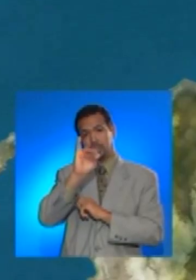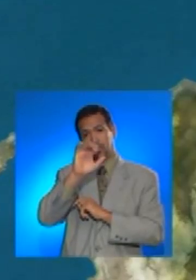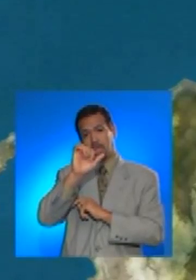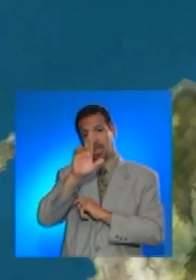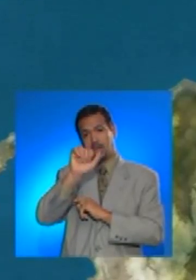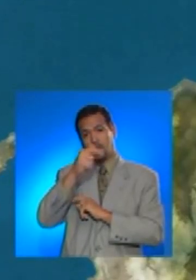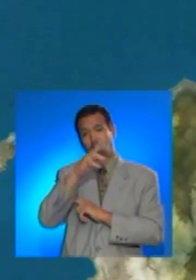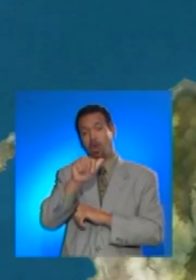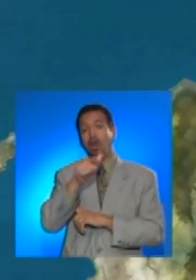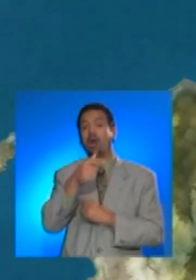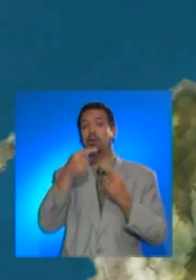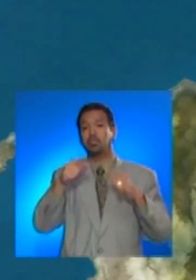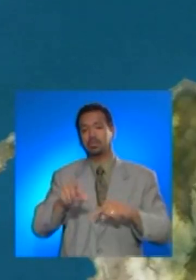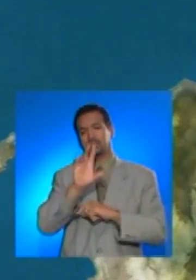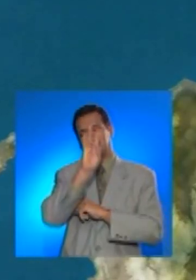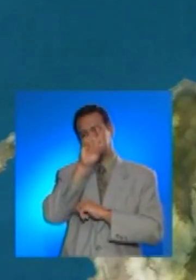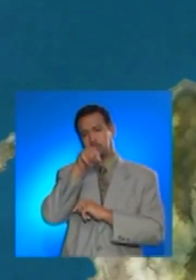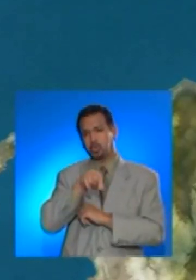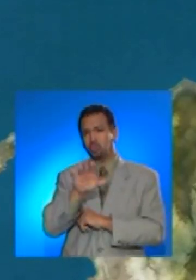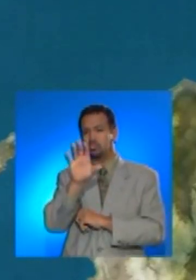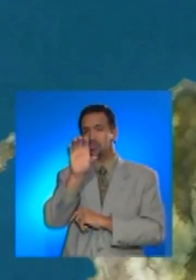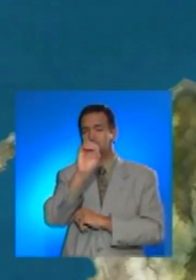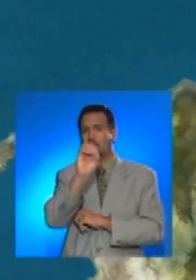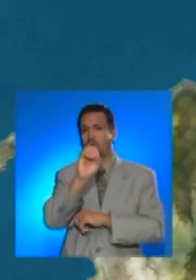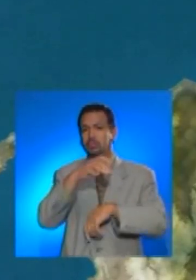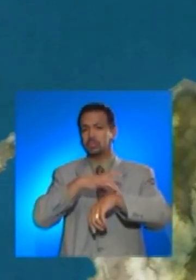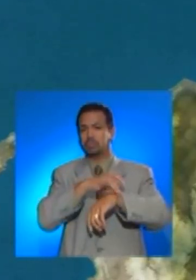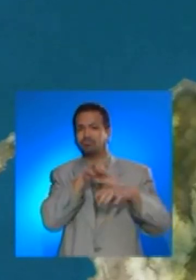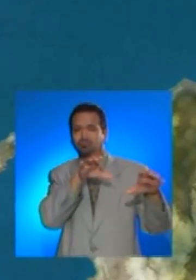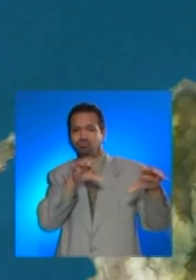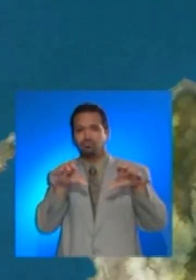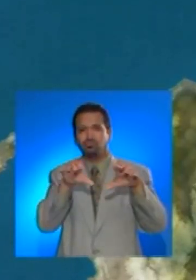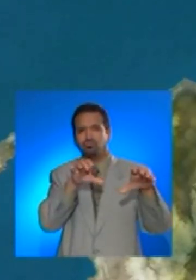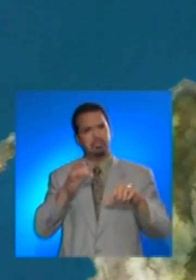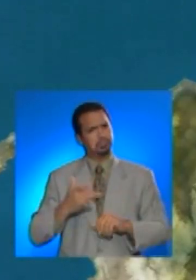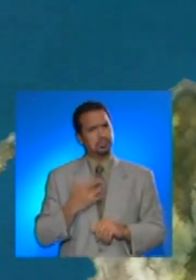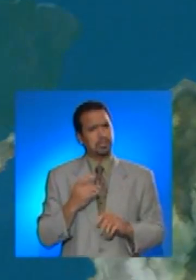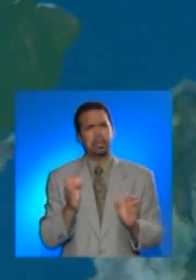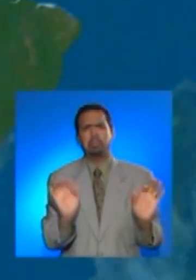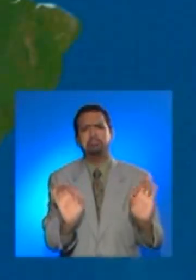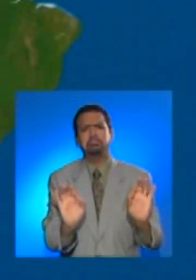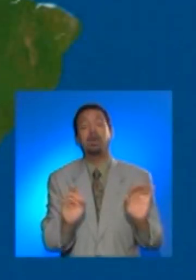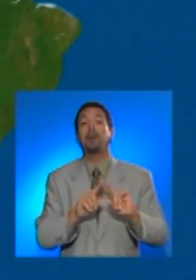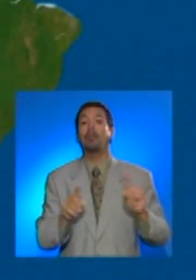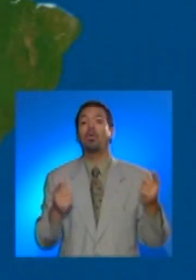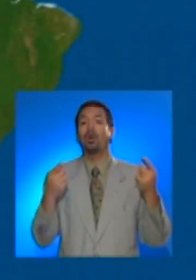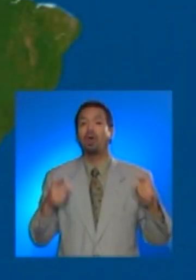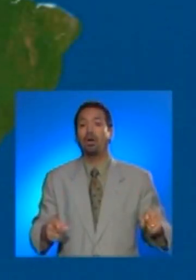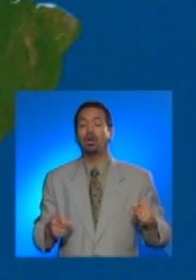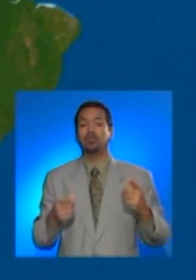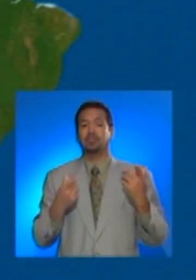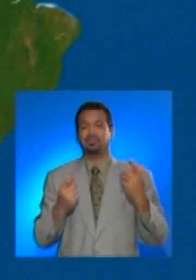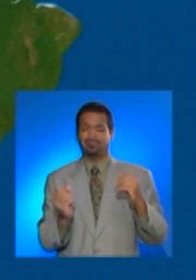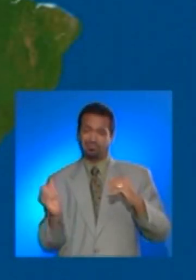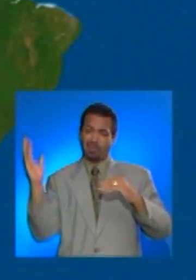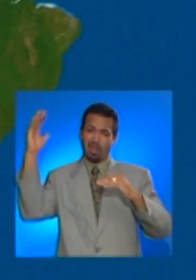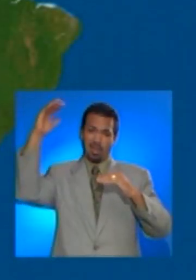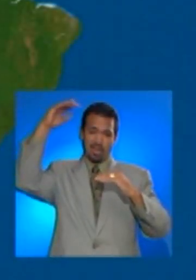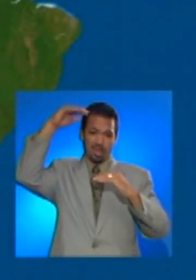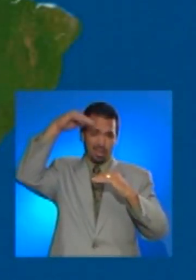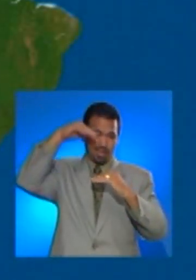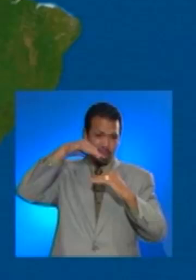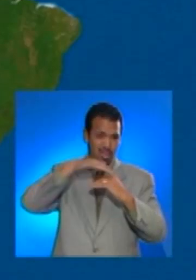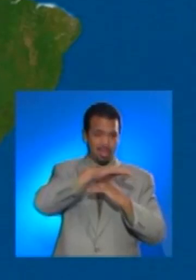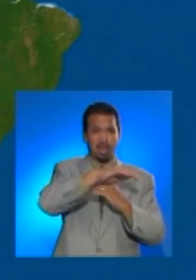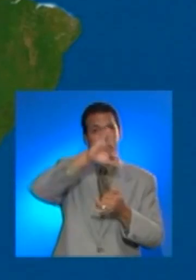7.0 earthquake occurred in Nicaragua. Although few people felt the earthquake, It caused a tsunami with 26-foot